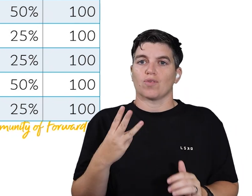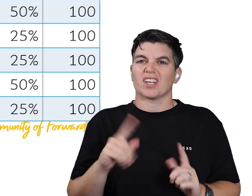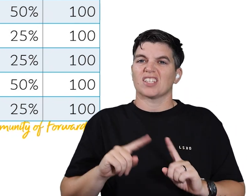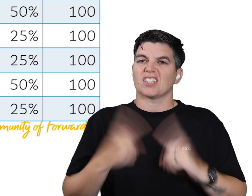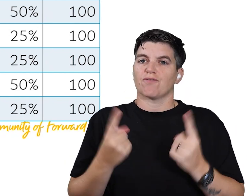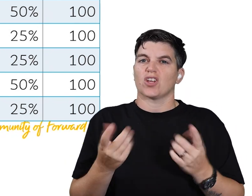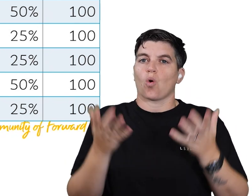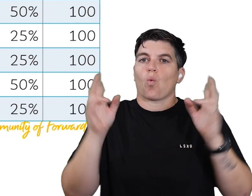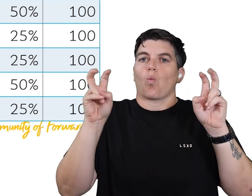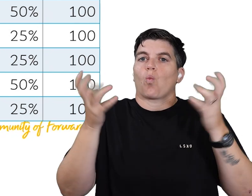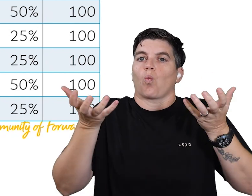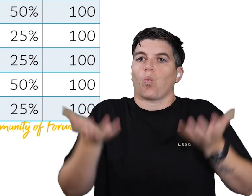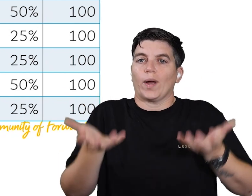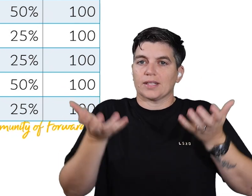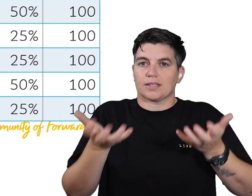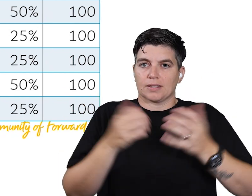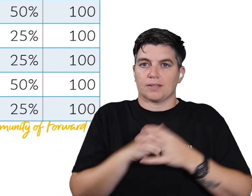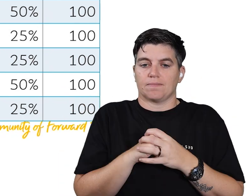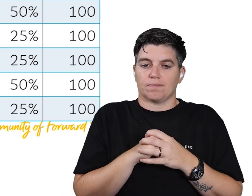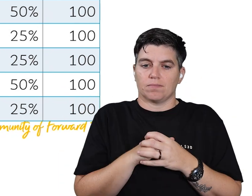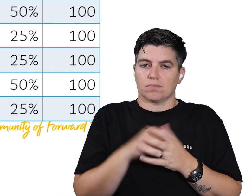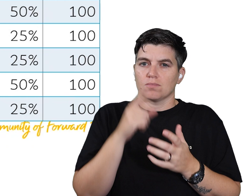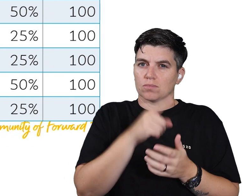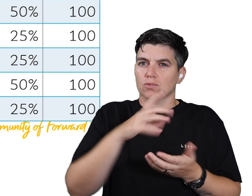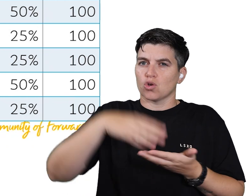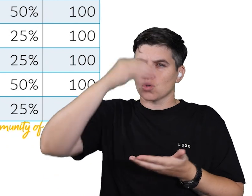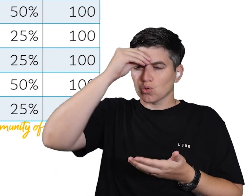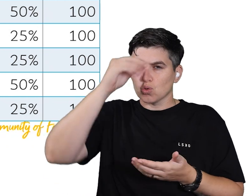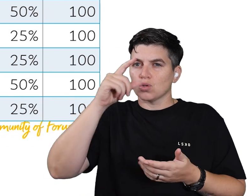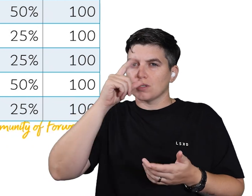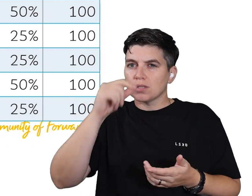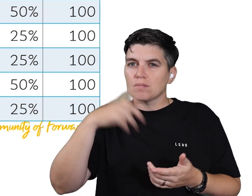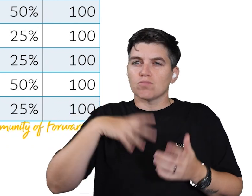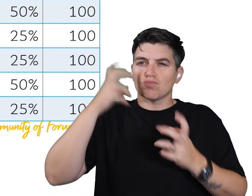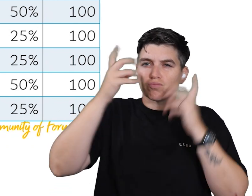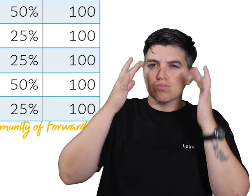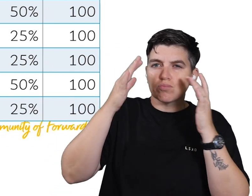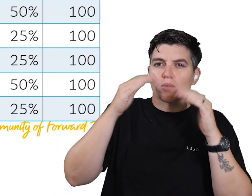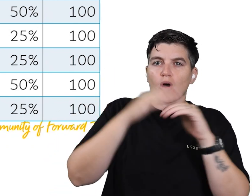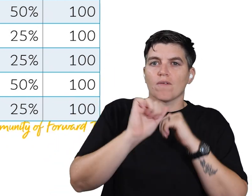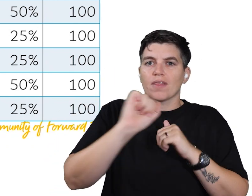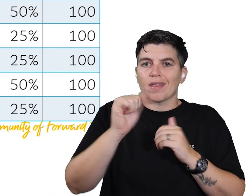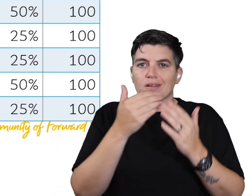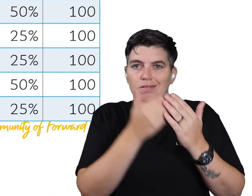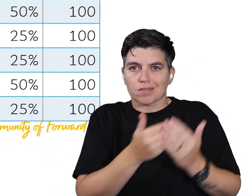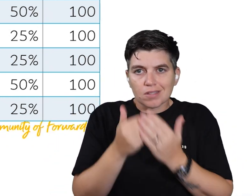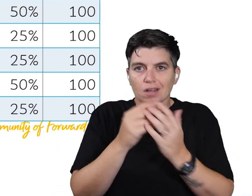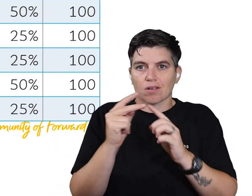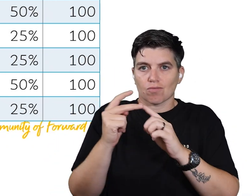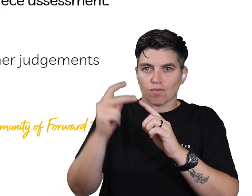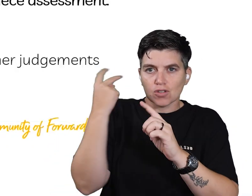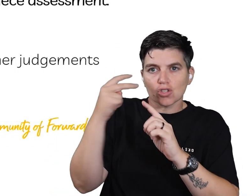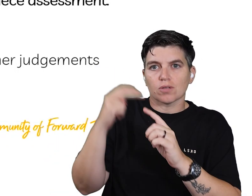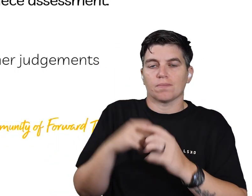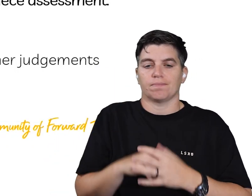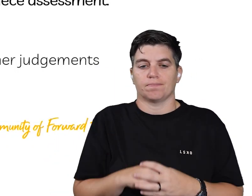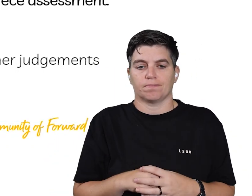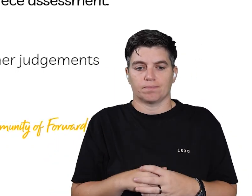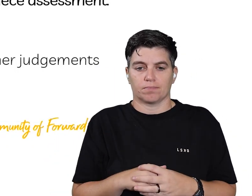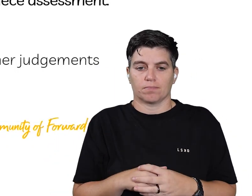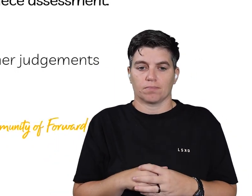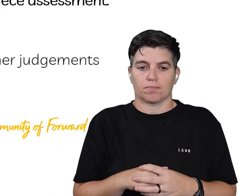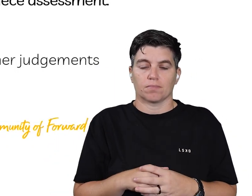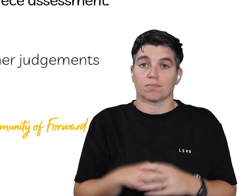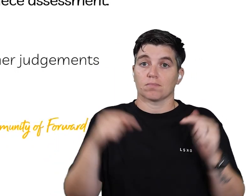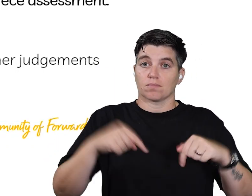2 and 3, might have different weightings. Students should consider this as they plan their study and revision.